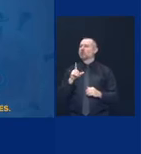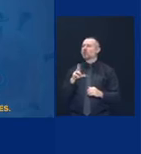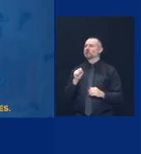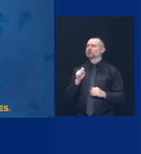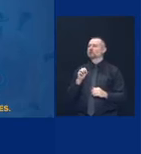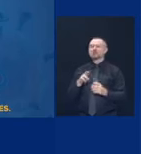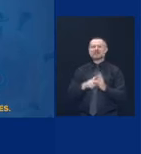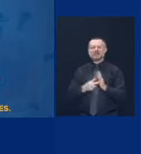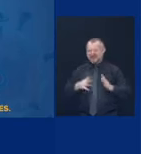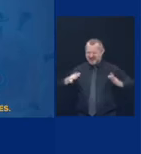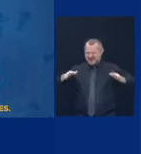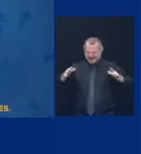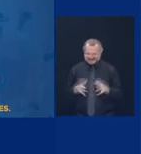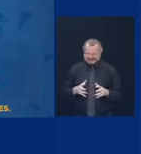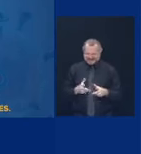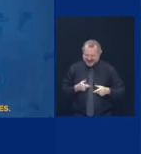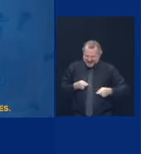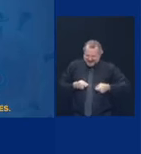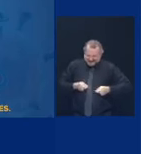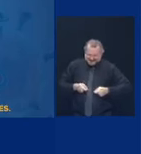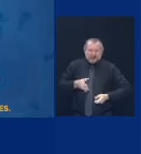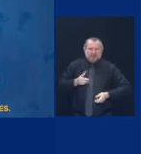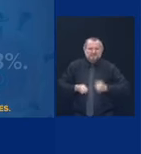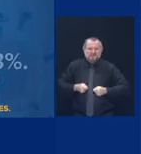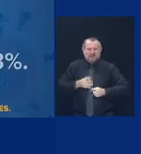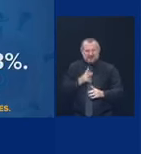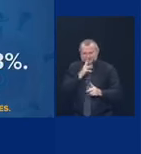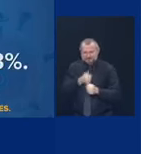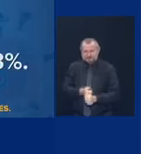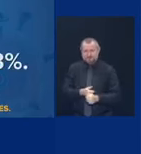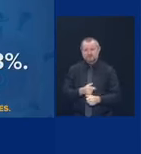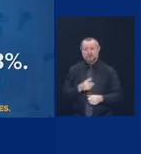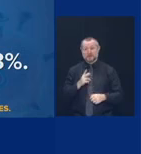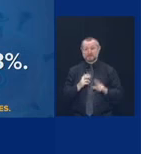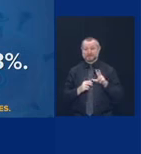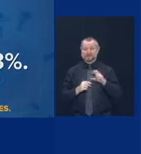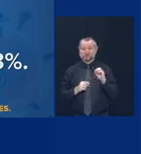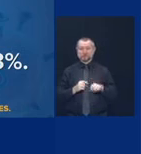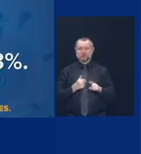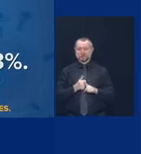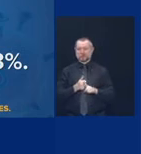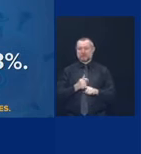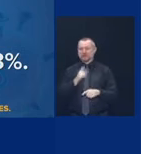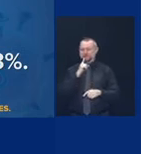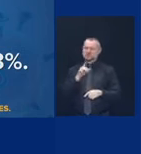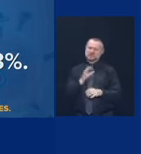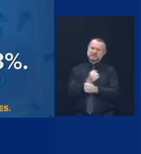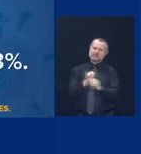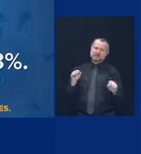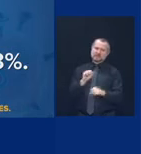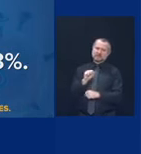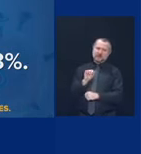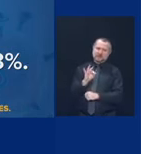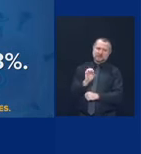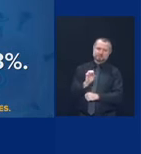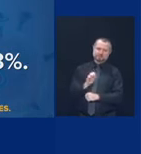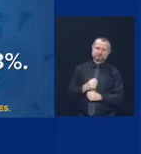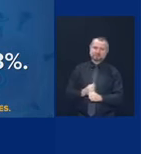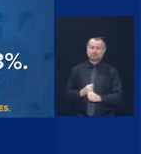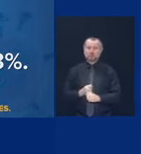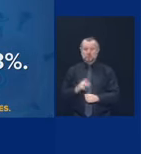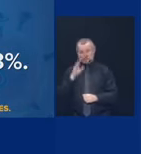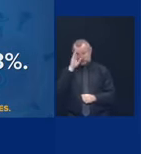the number. How safe is 3? It is so safe that 46 states are